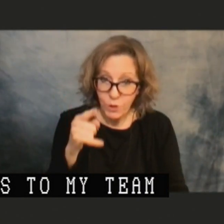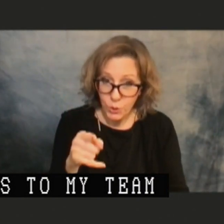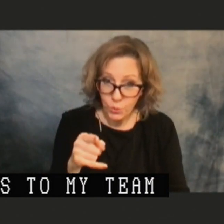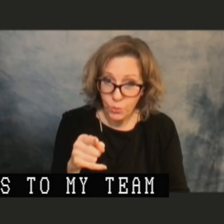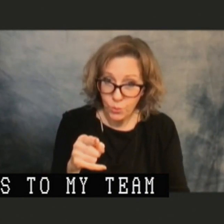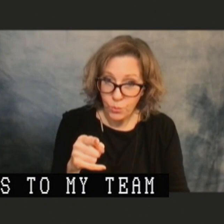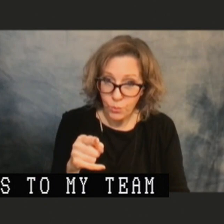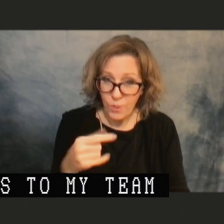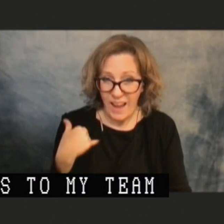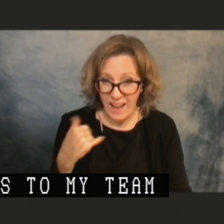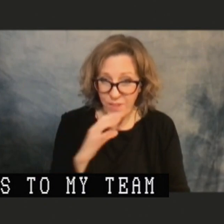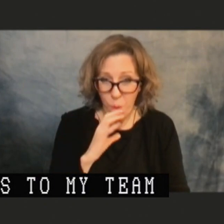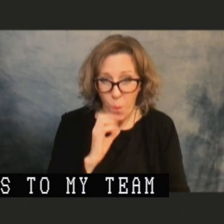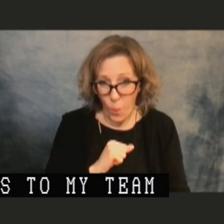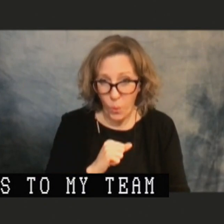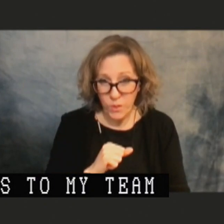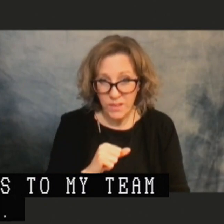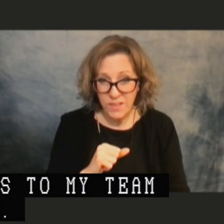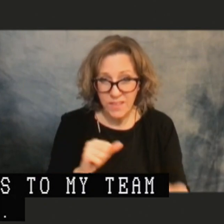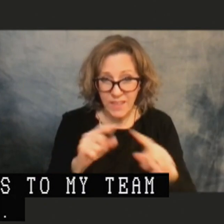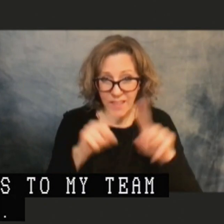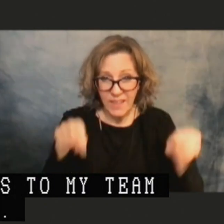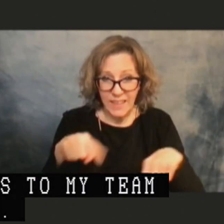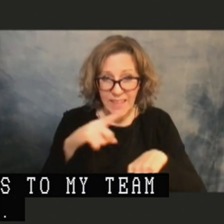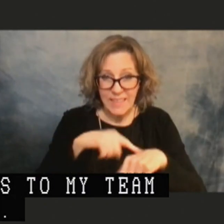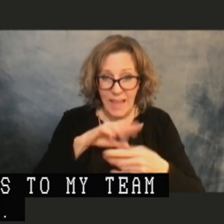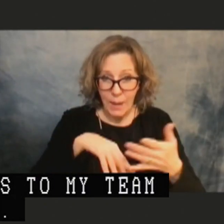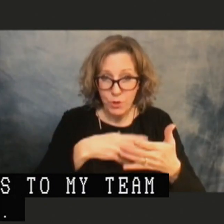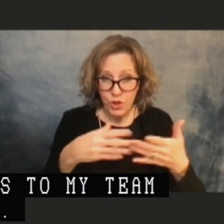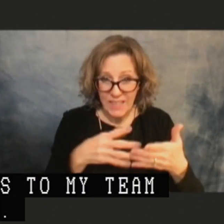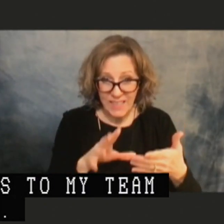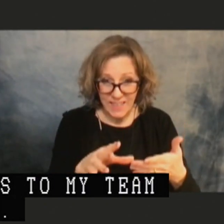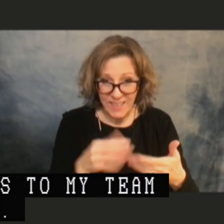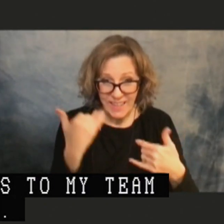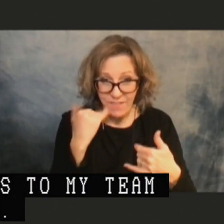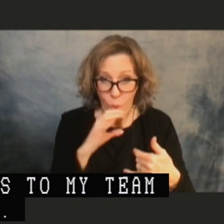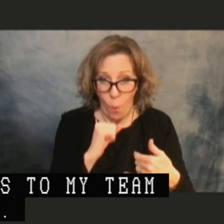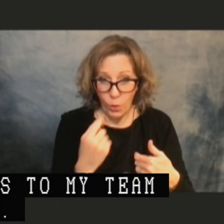copies of the old timesheets, you can now use them as drawing paper.